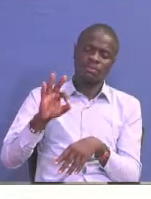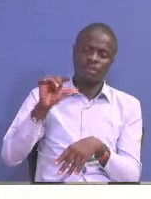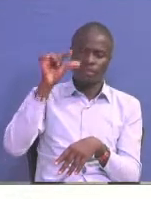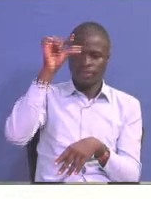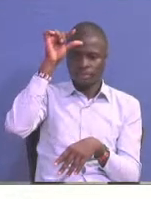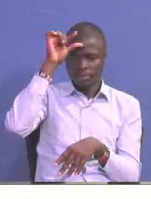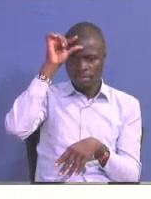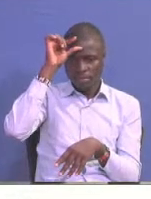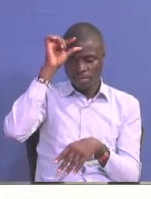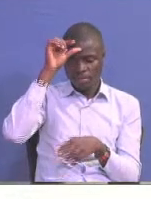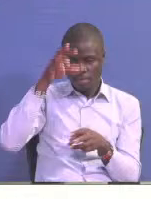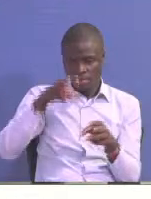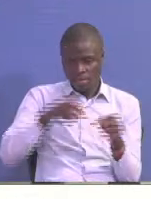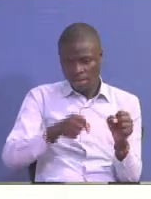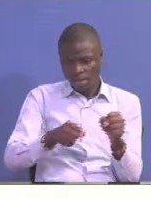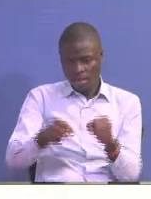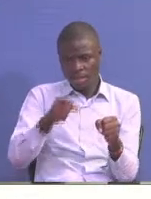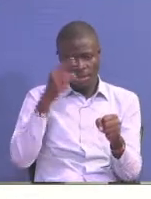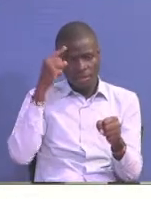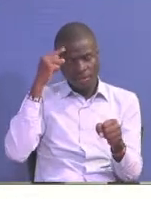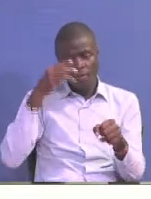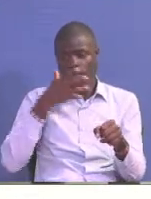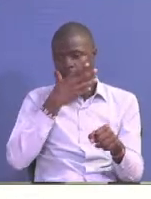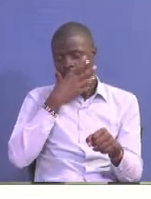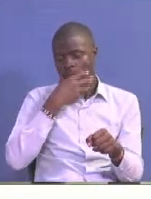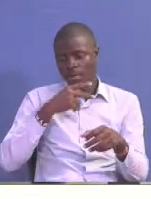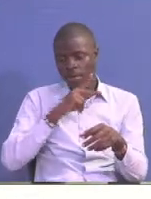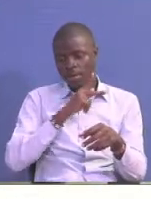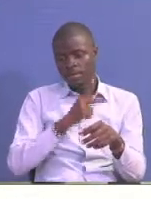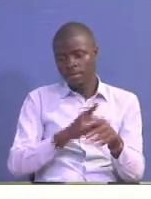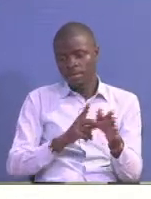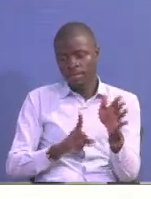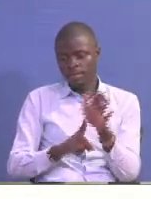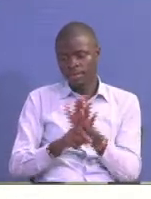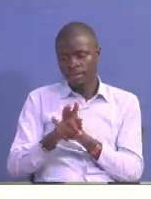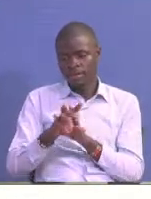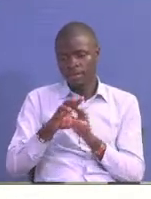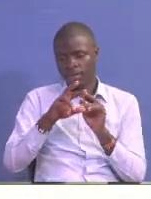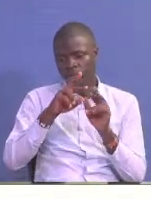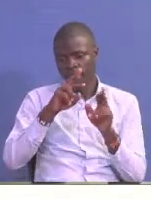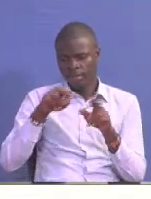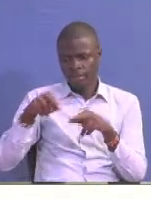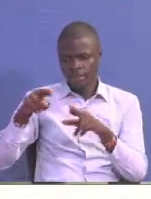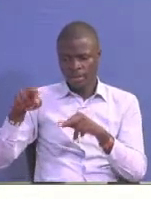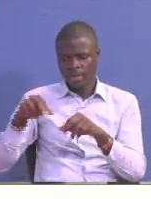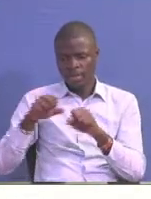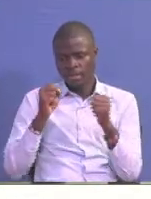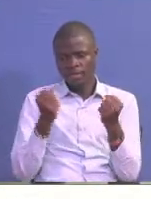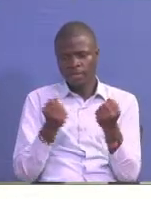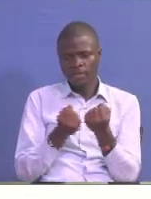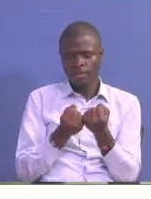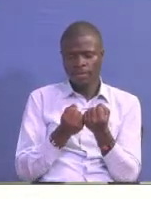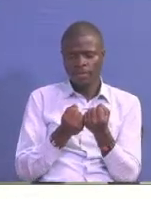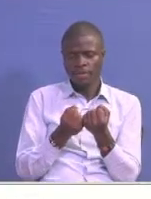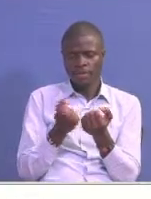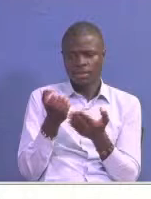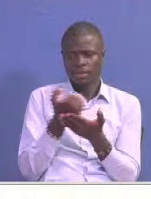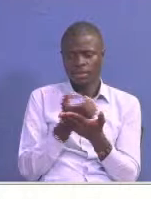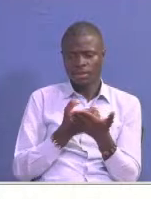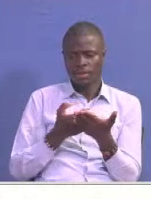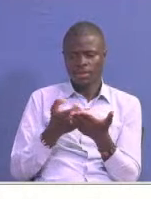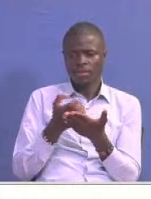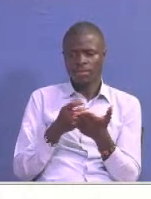strategy for manpower development and research for socio-economic and technological